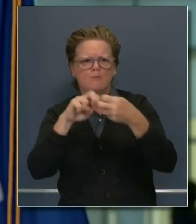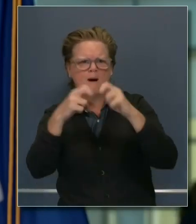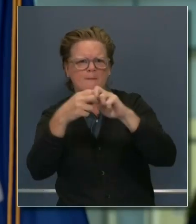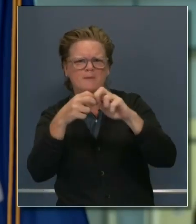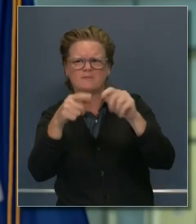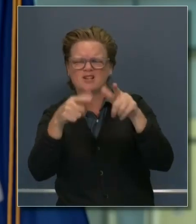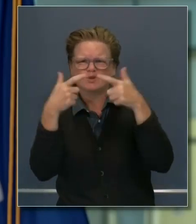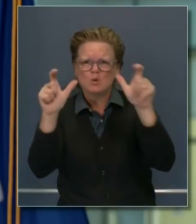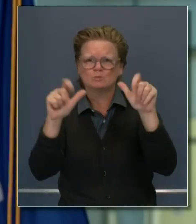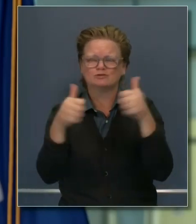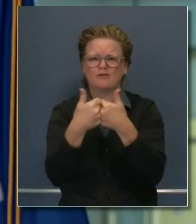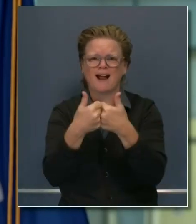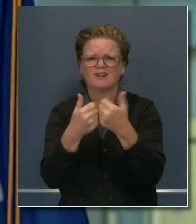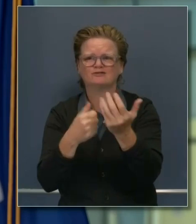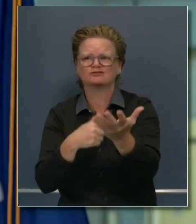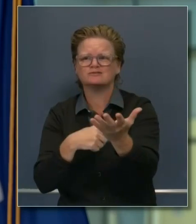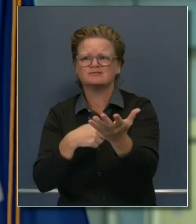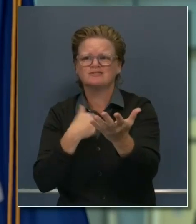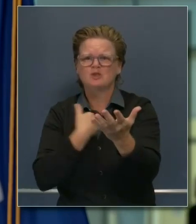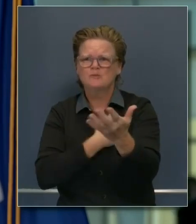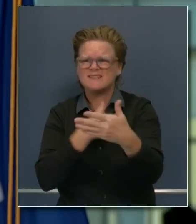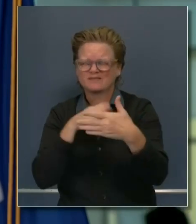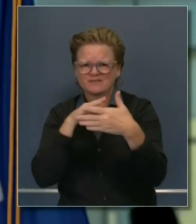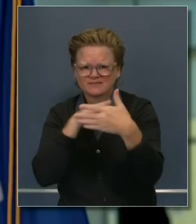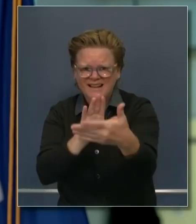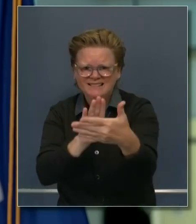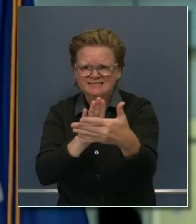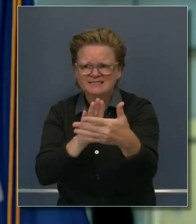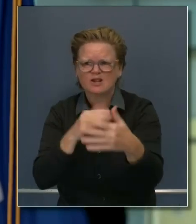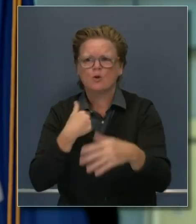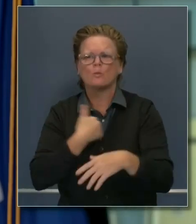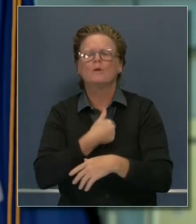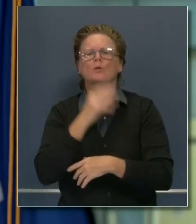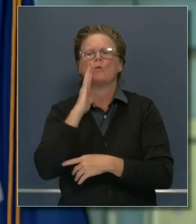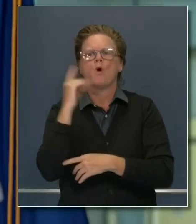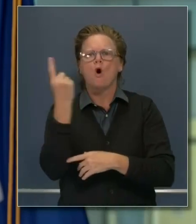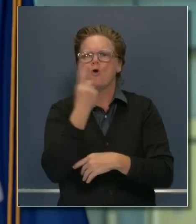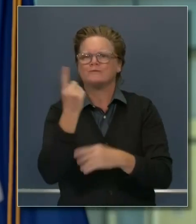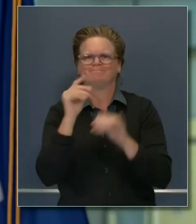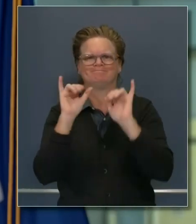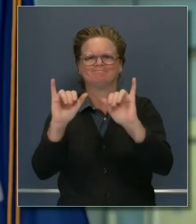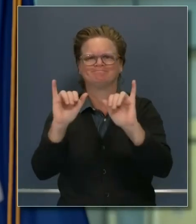have in front of us. And so we'll be transparent with you and